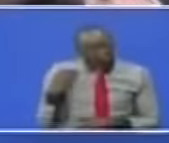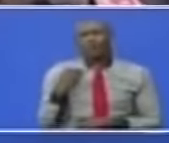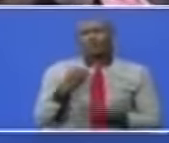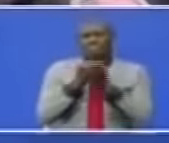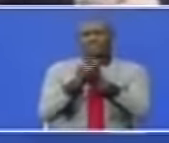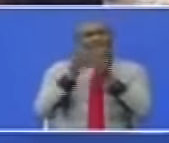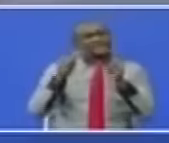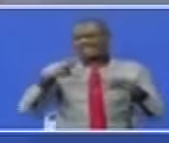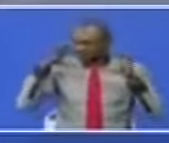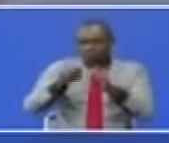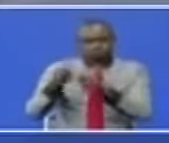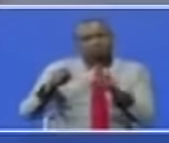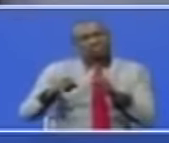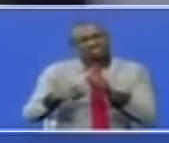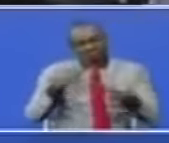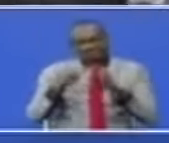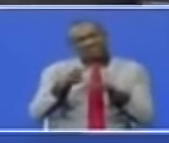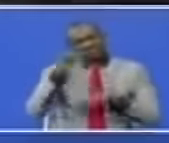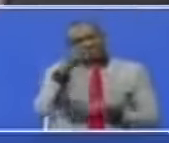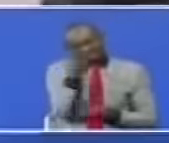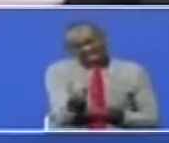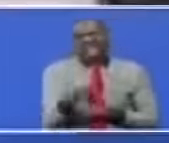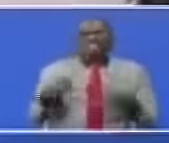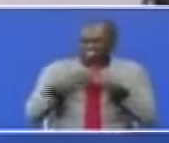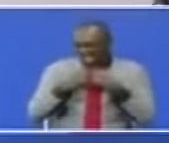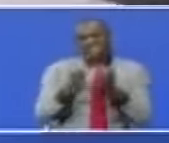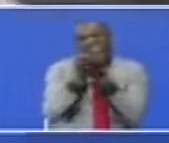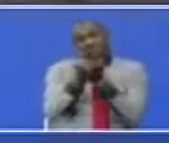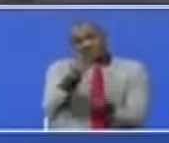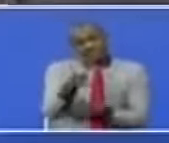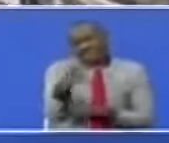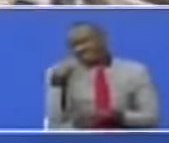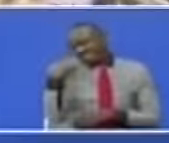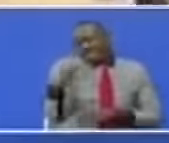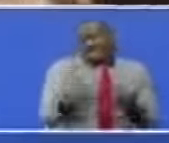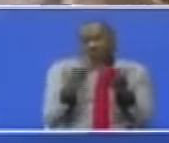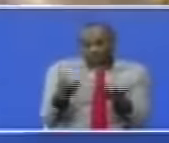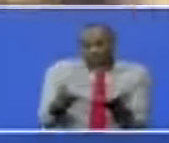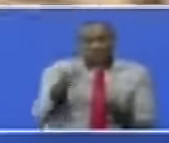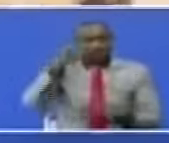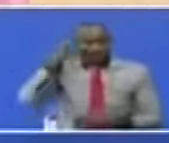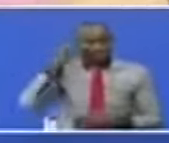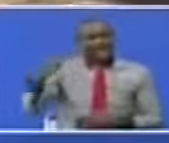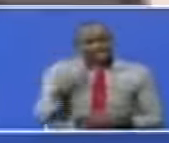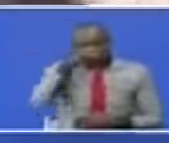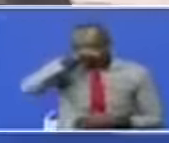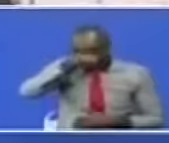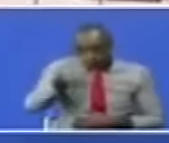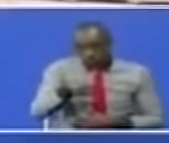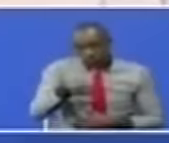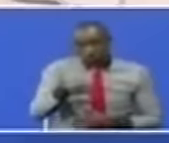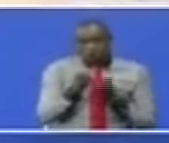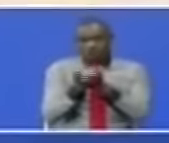been singled out as one of the biggest challenges for cruise ship tourism. And just recently, Mombasa welcomed Turkish-led